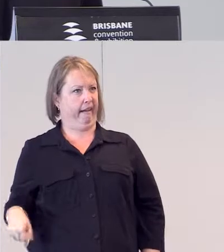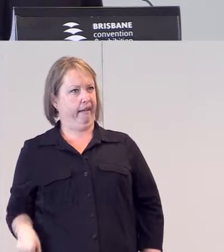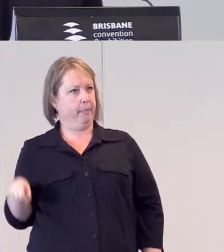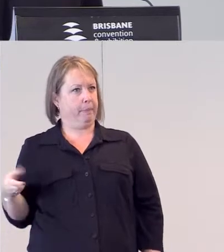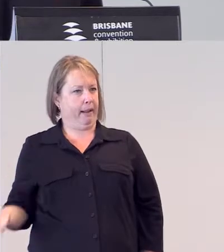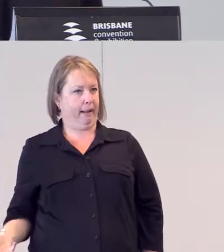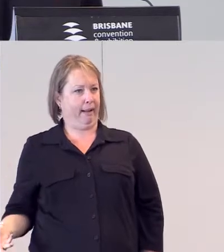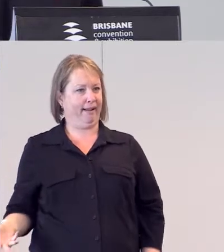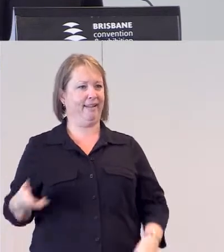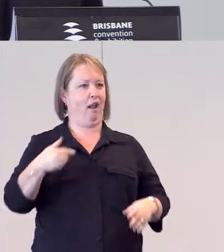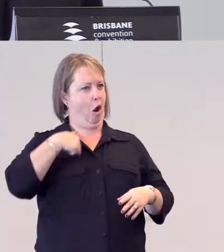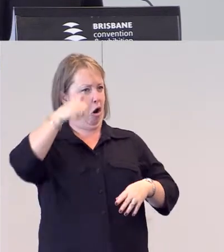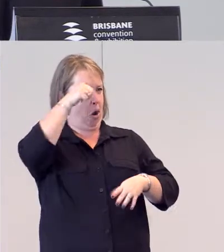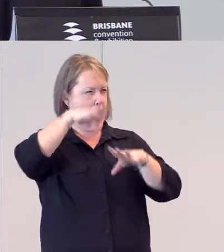is